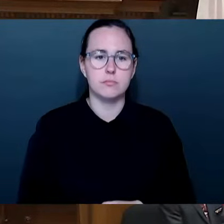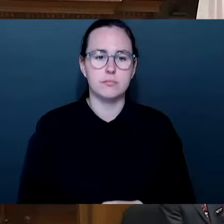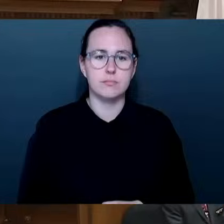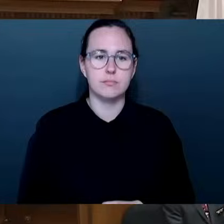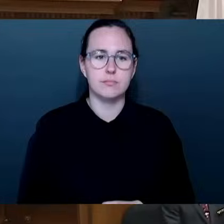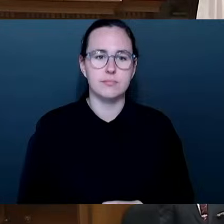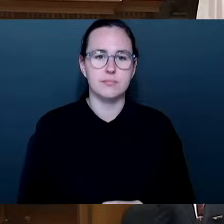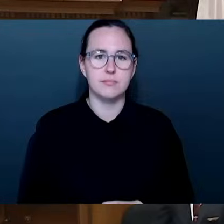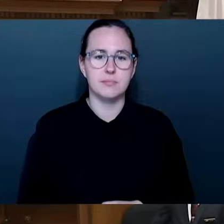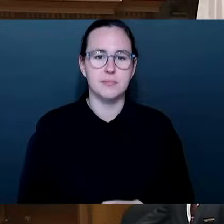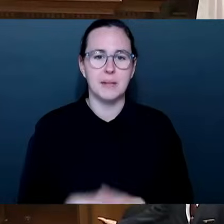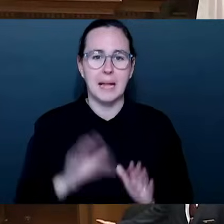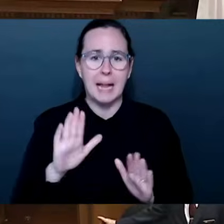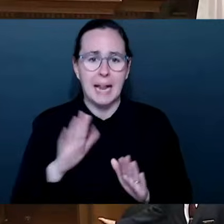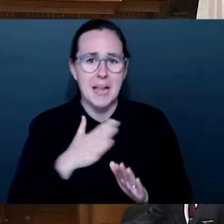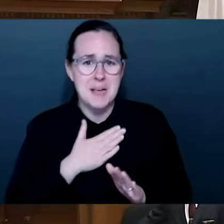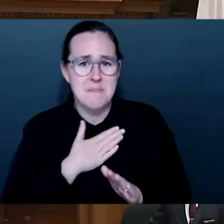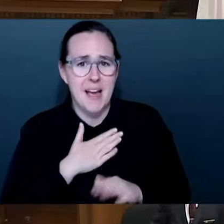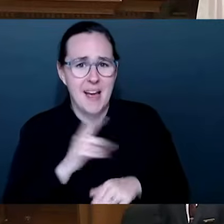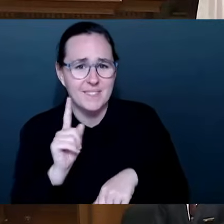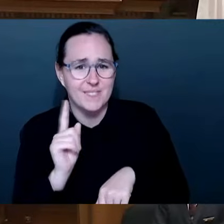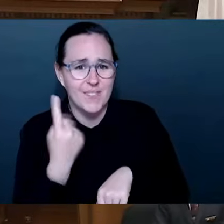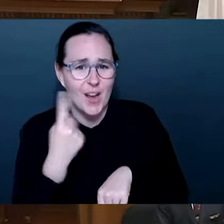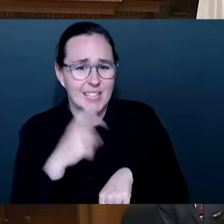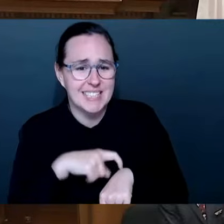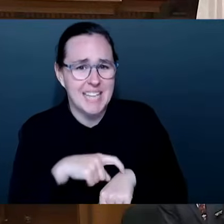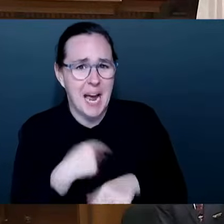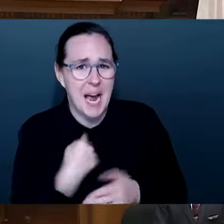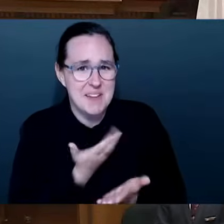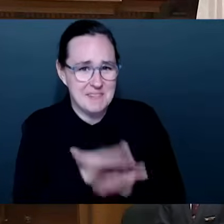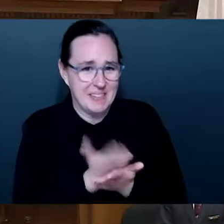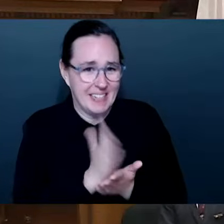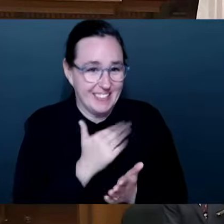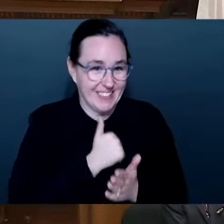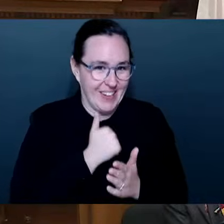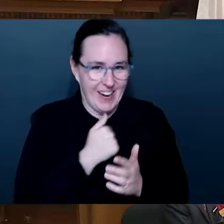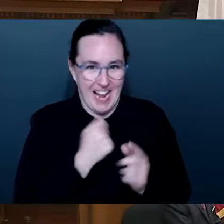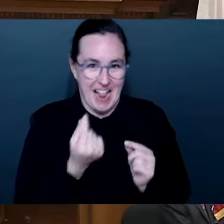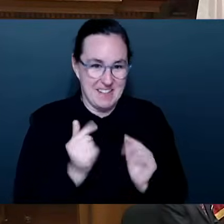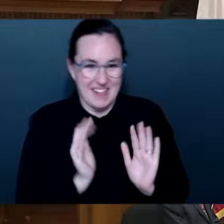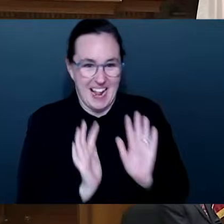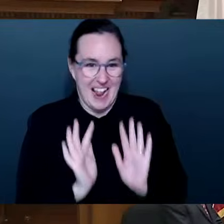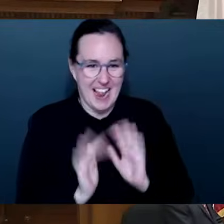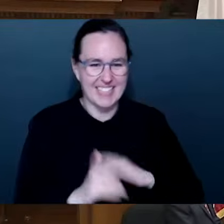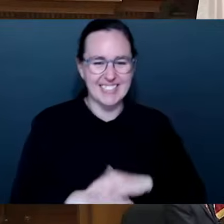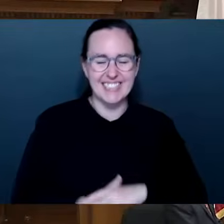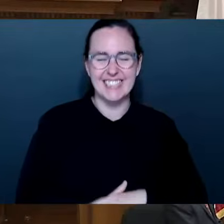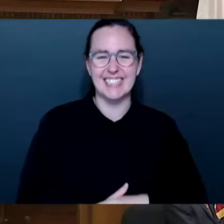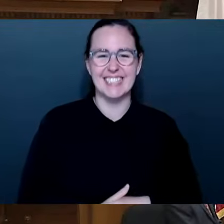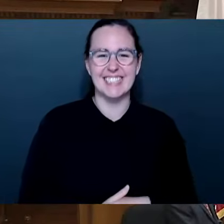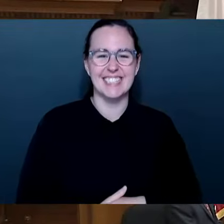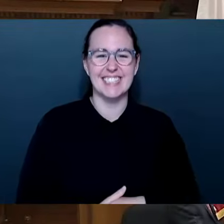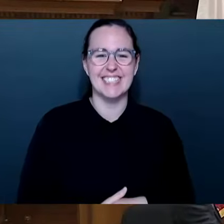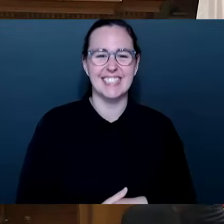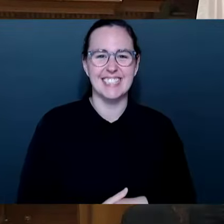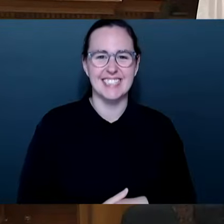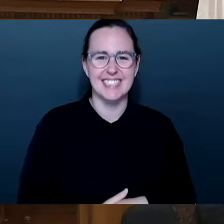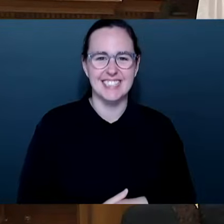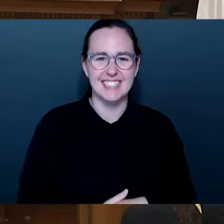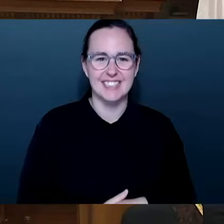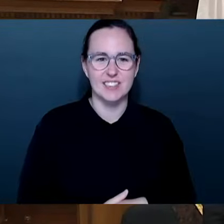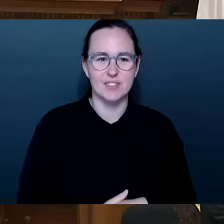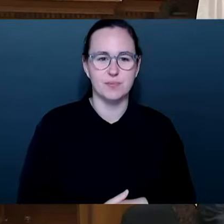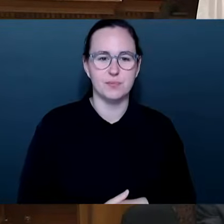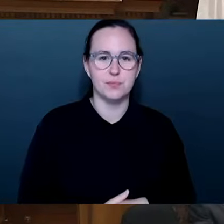Her Honor, the Lieutenant Governor transfers herewith Bill 25, Housing and Municipal Affairs Statutes Amendment Act, and recommends the same to